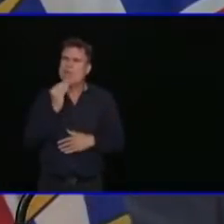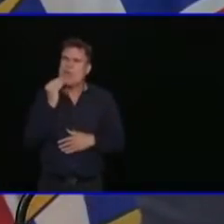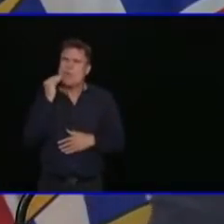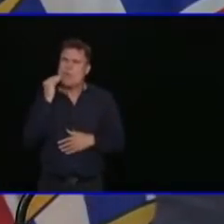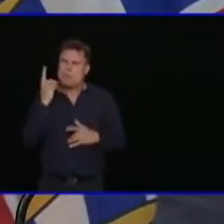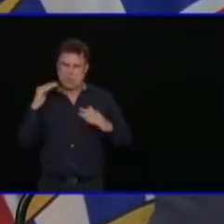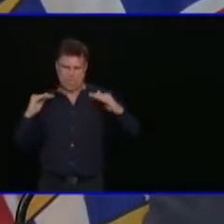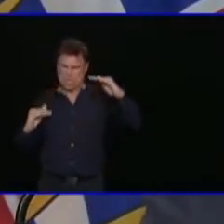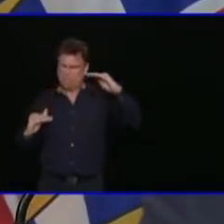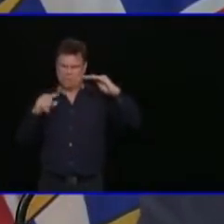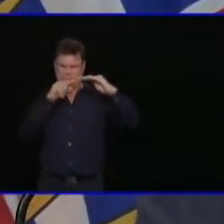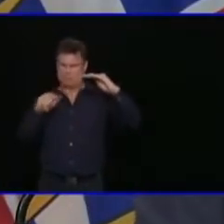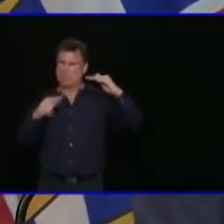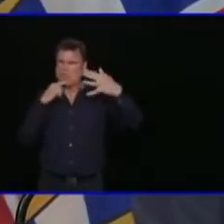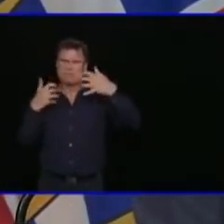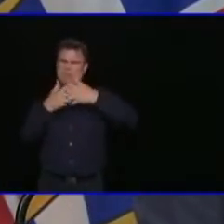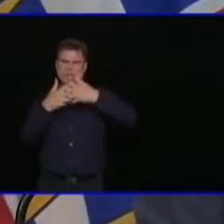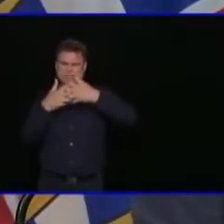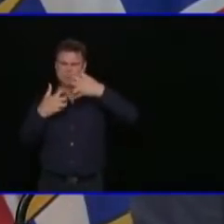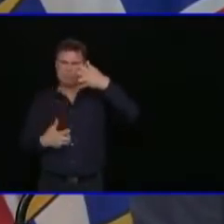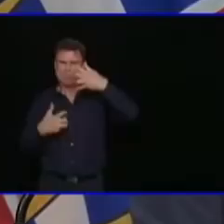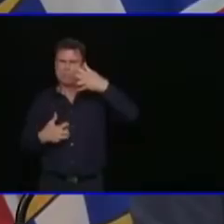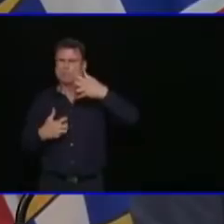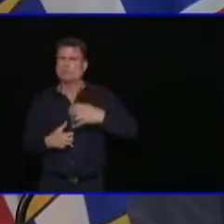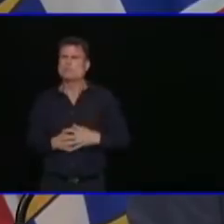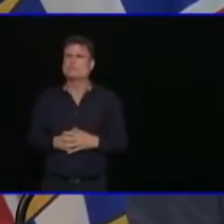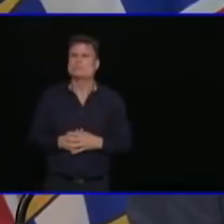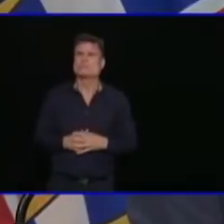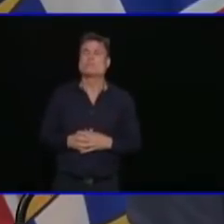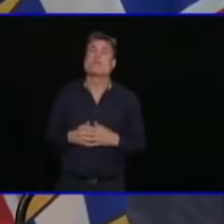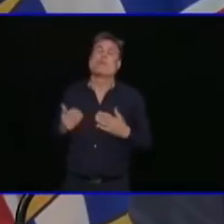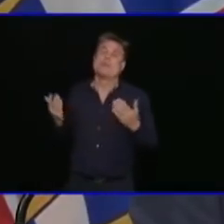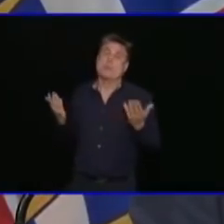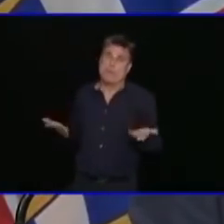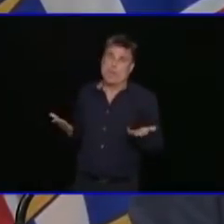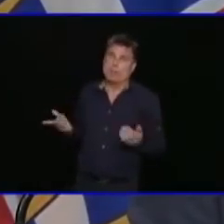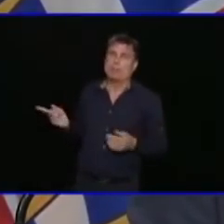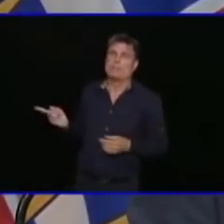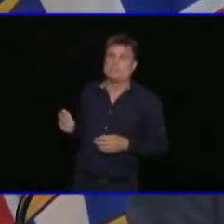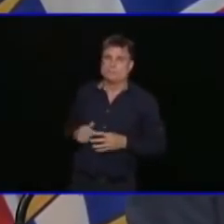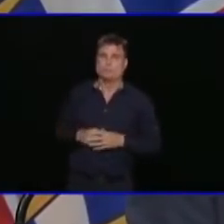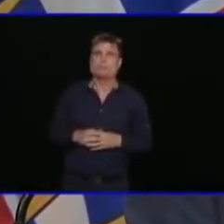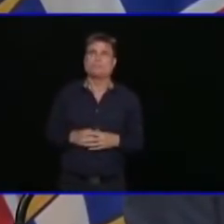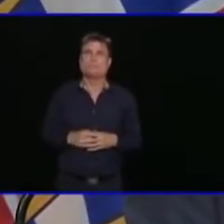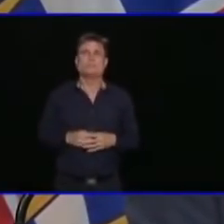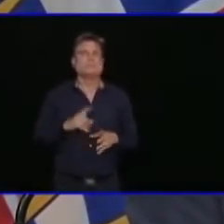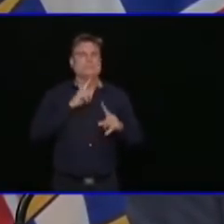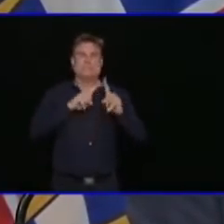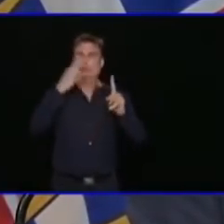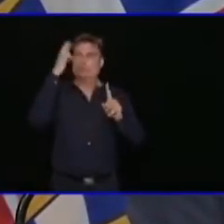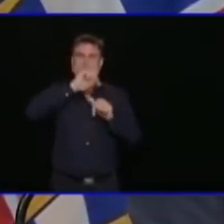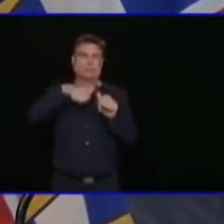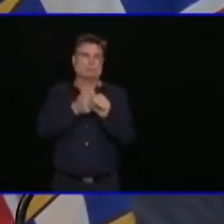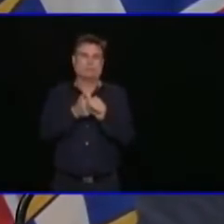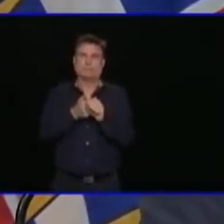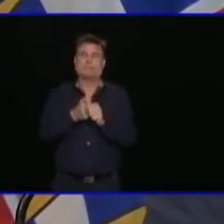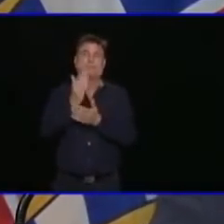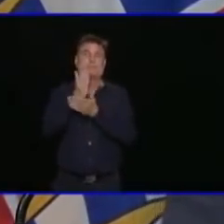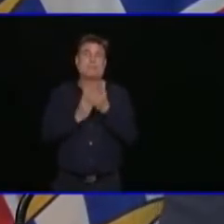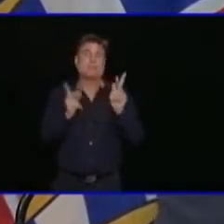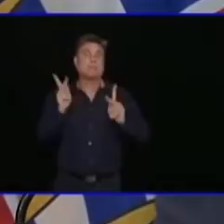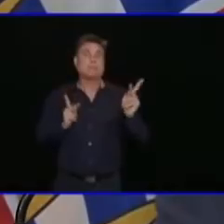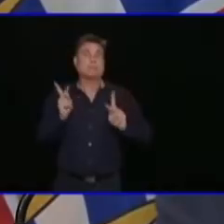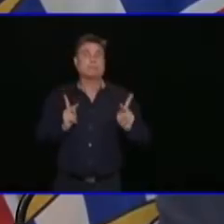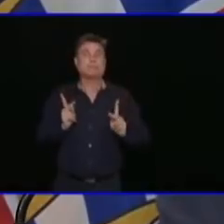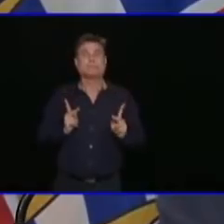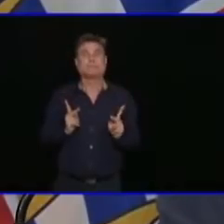agency and ability. So part of it is physical ability. Do I have a home to stay in if I become ill? Or